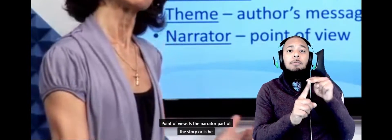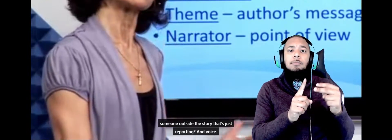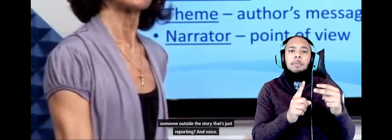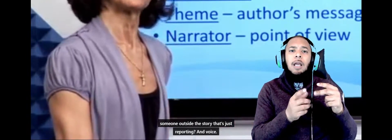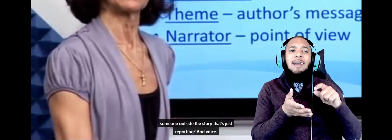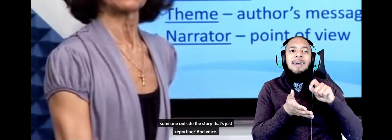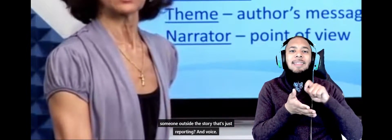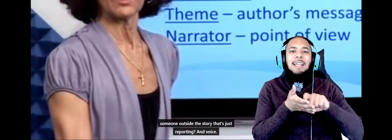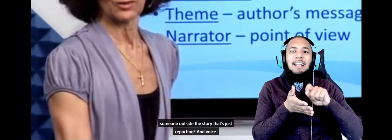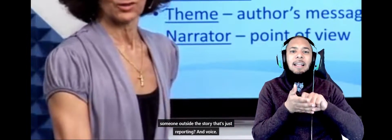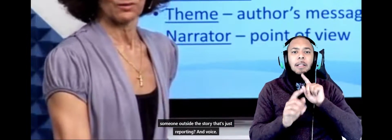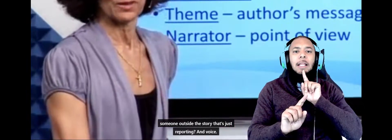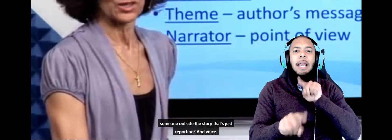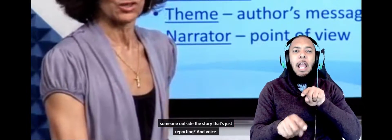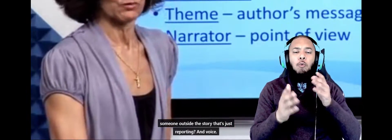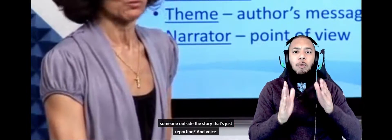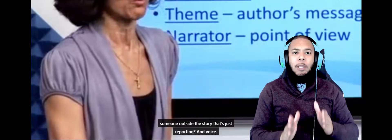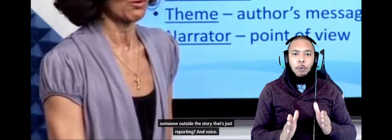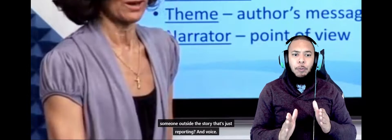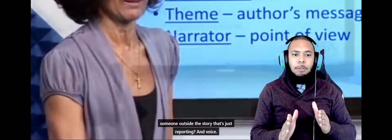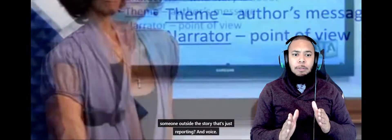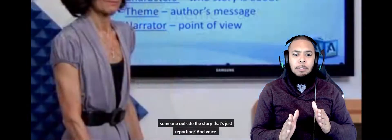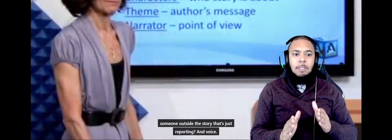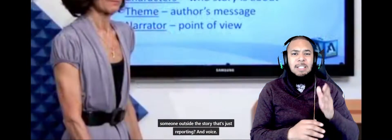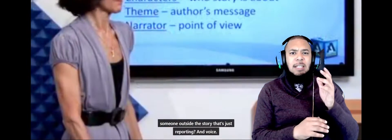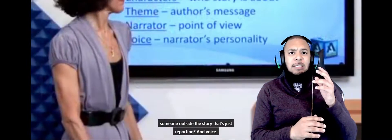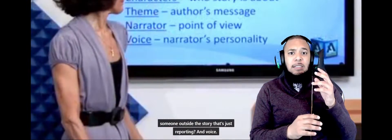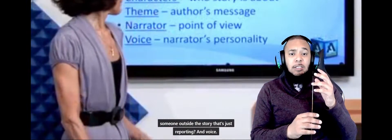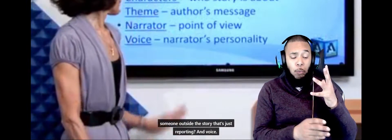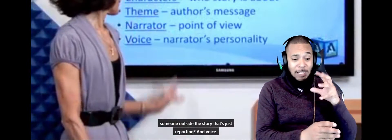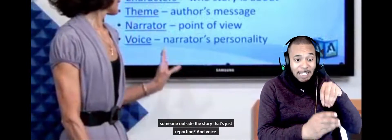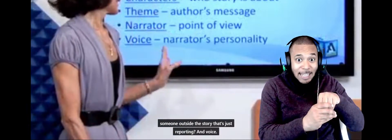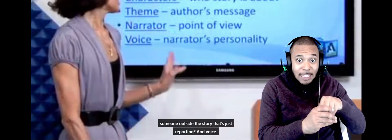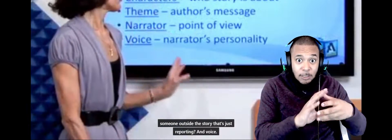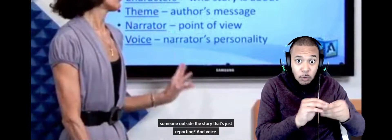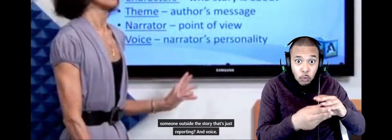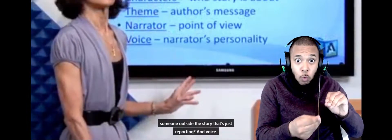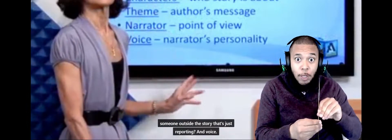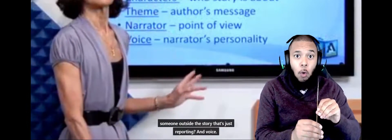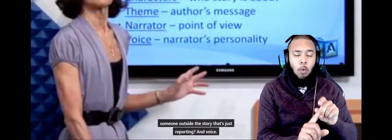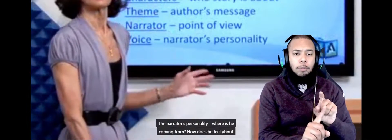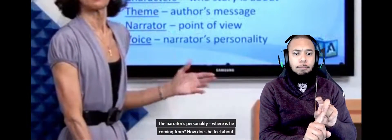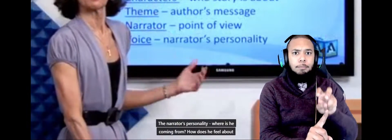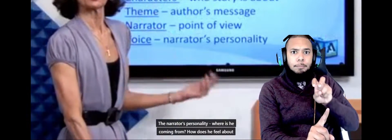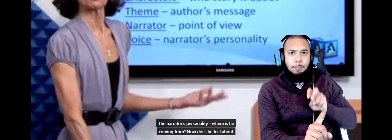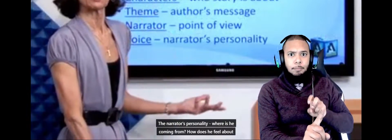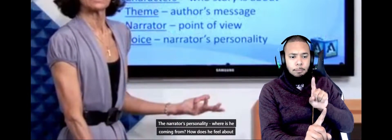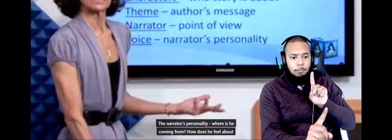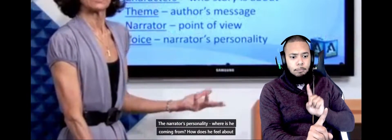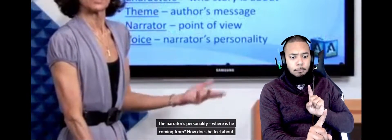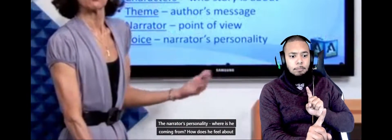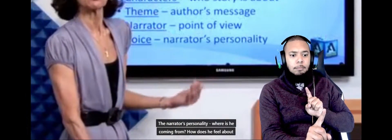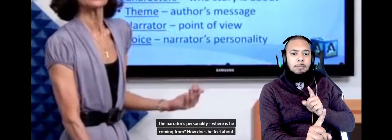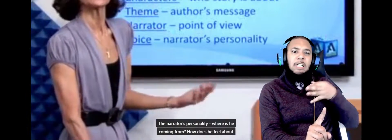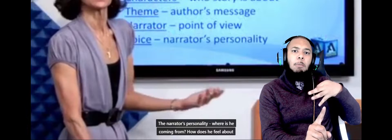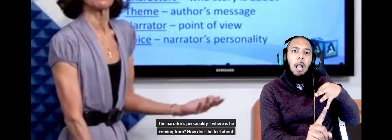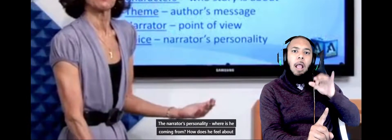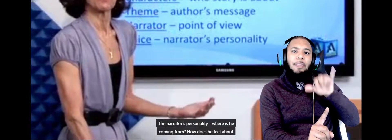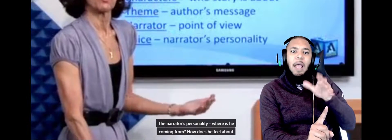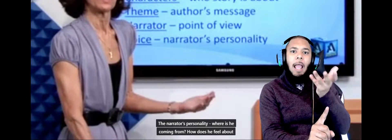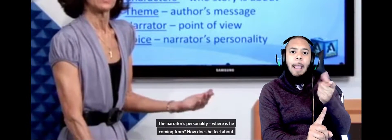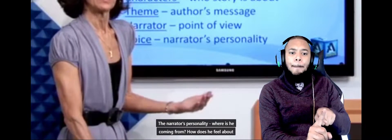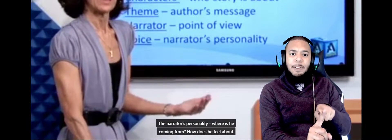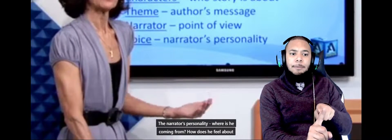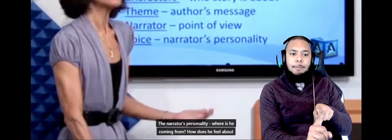he someone outside the story that's just reporting? And voice. The narrator's personality. Where is he